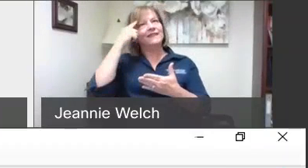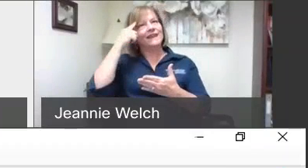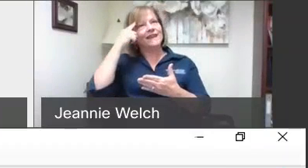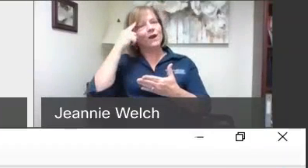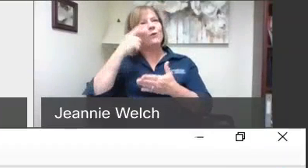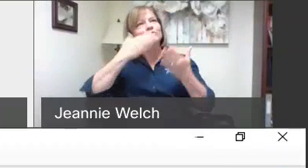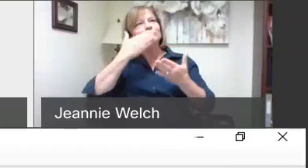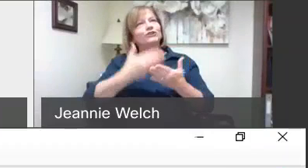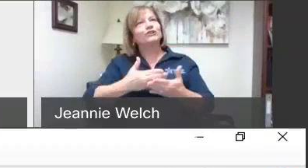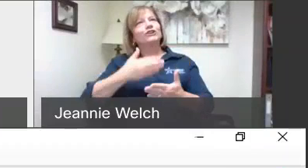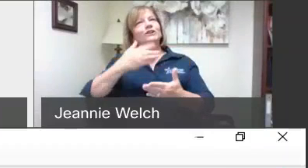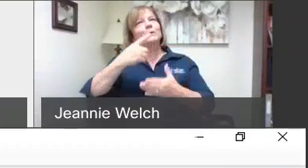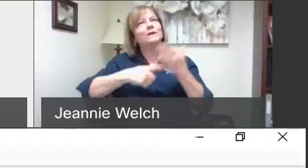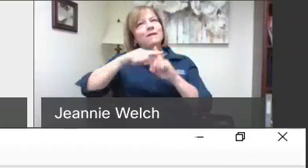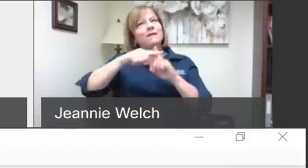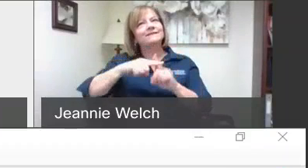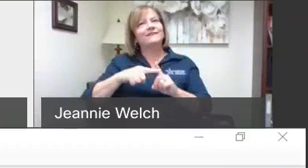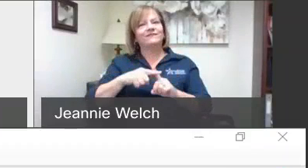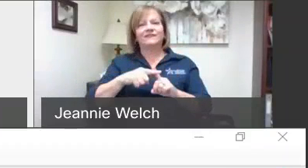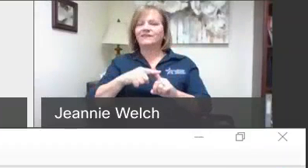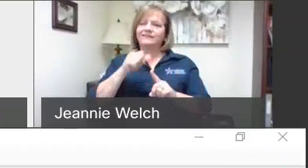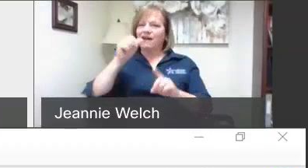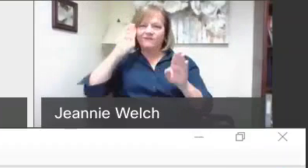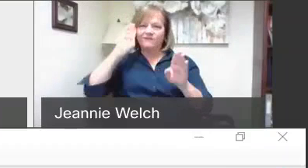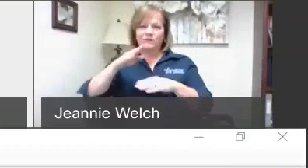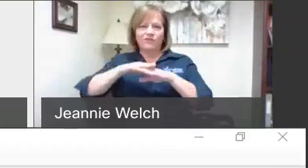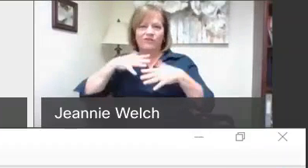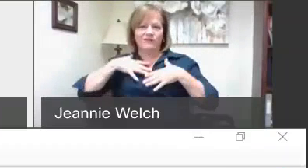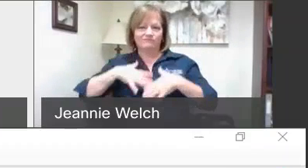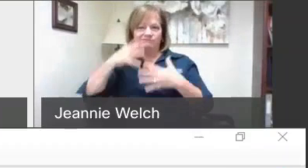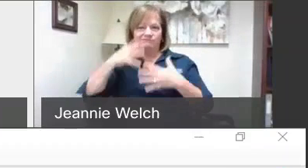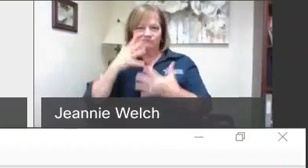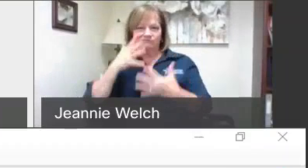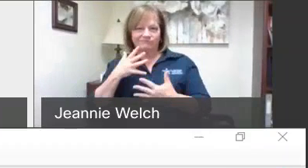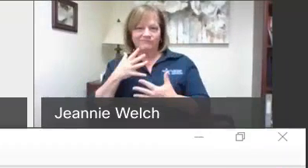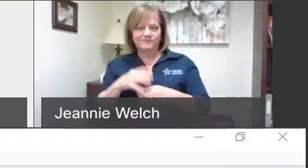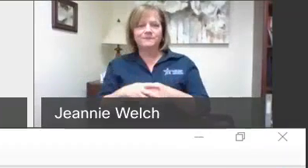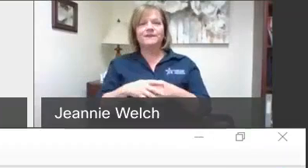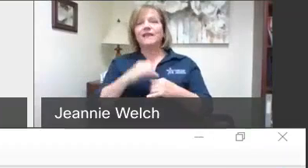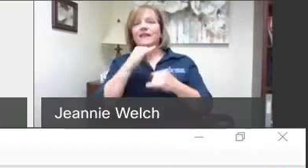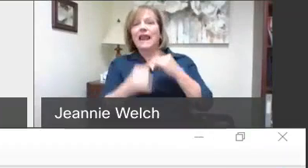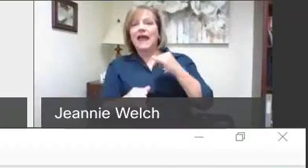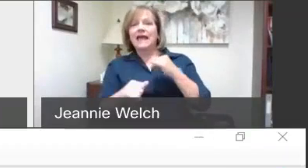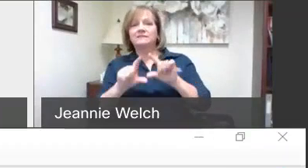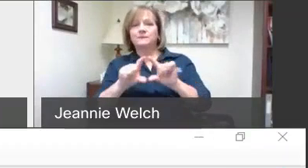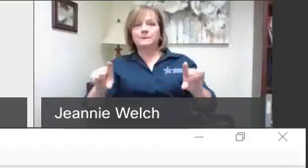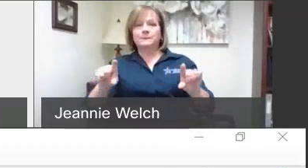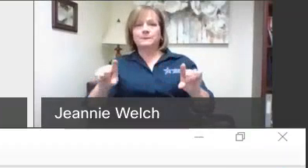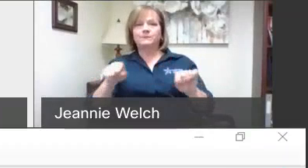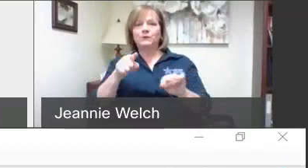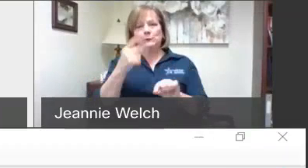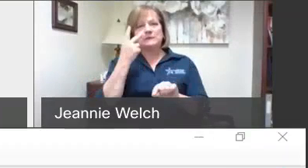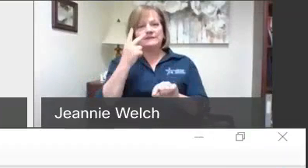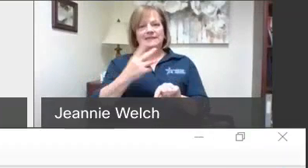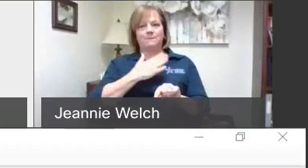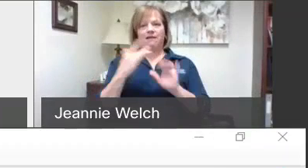dark and gloomy. And also in the bottom of that flyer, I do have my information on there as well. So any student